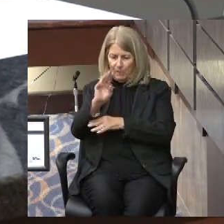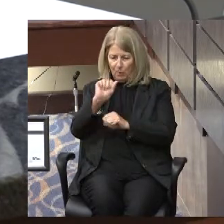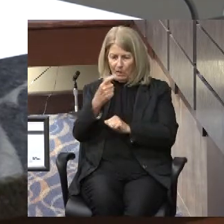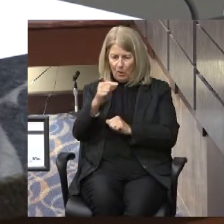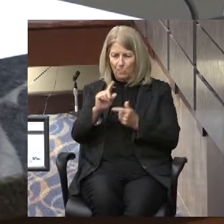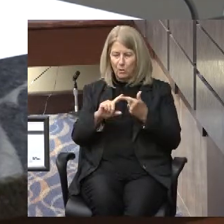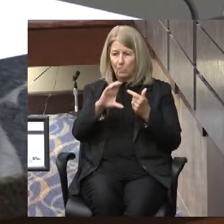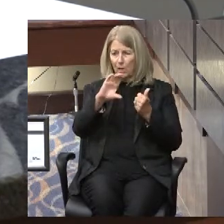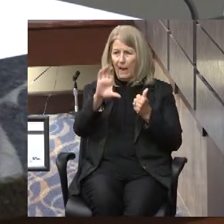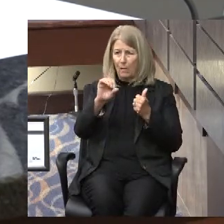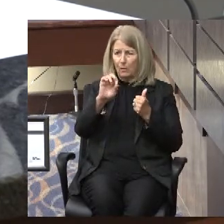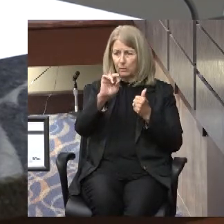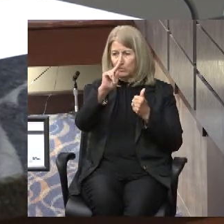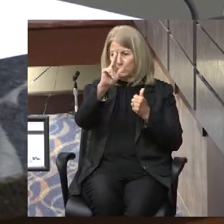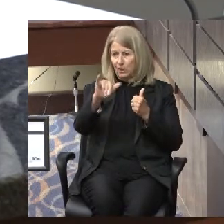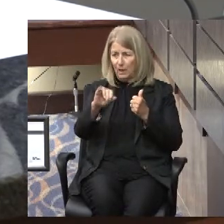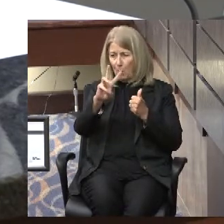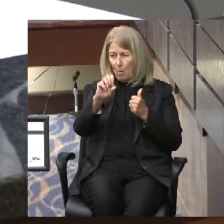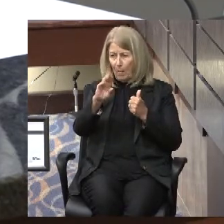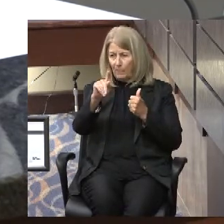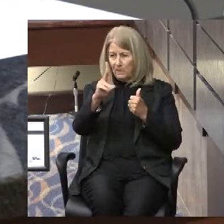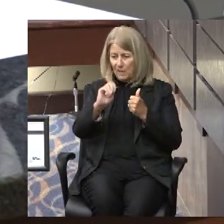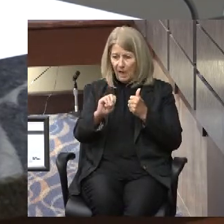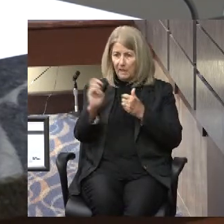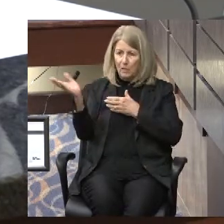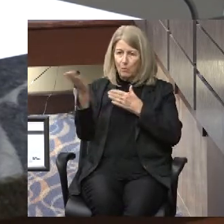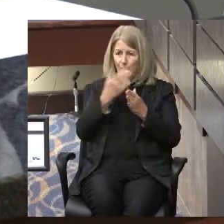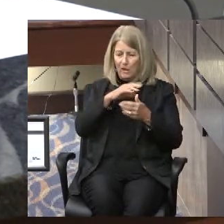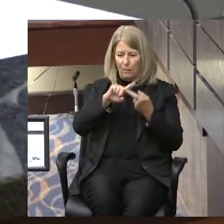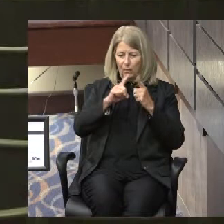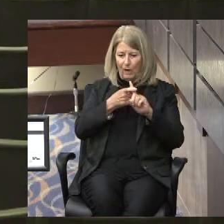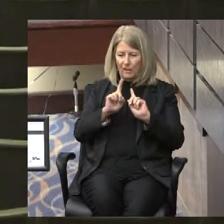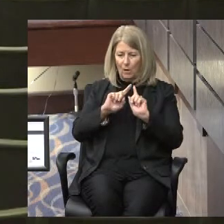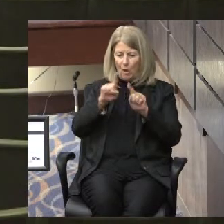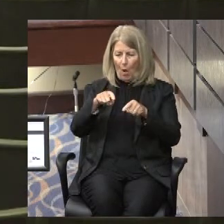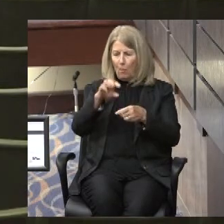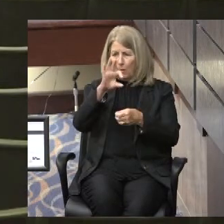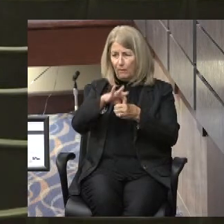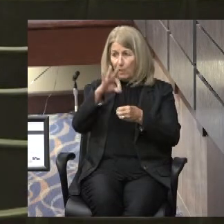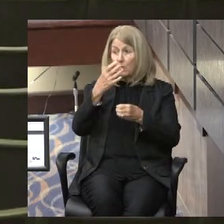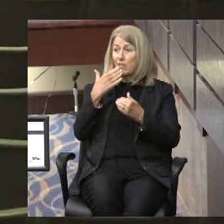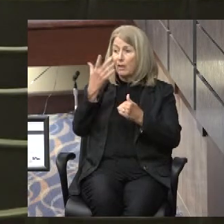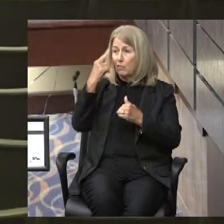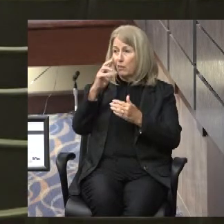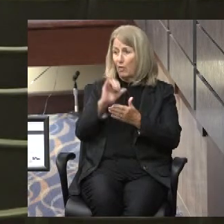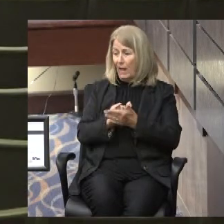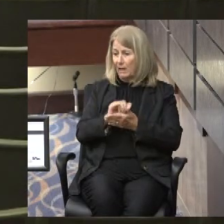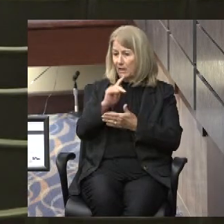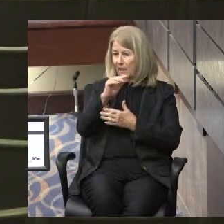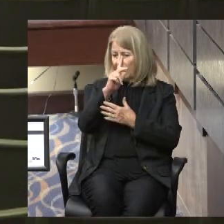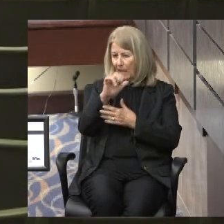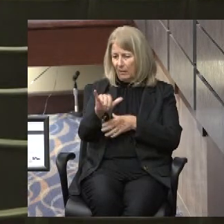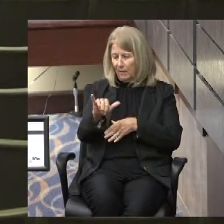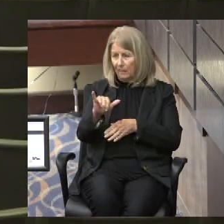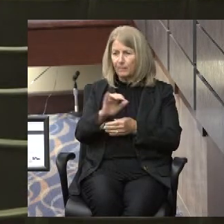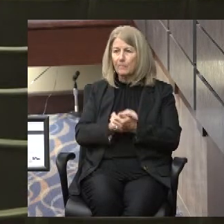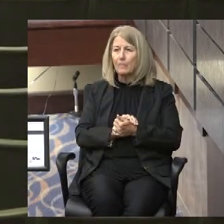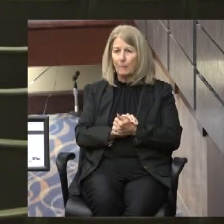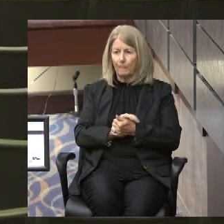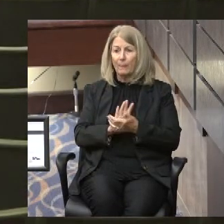but definitely encourage y'all to bring a friend and go vote. Awesome. That's